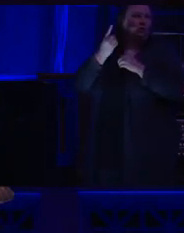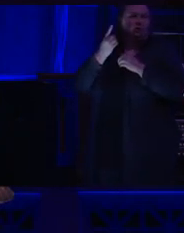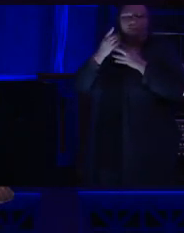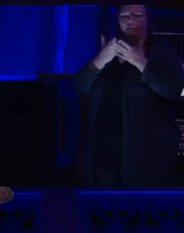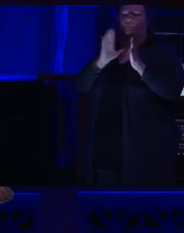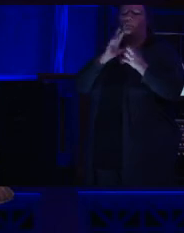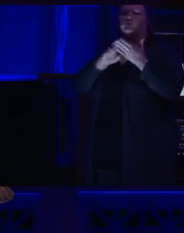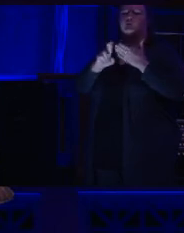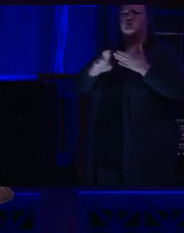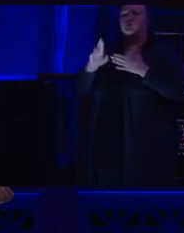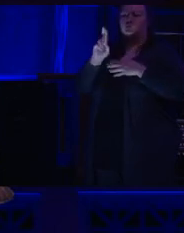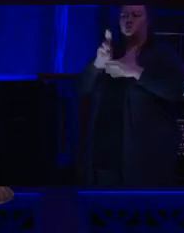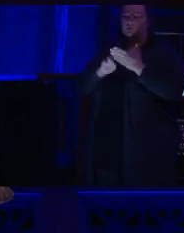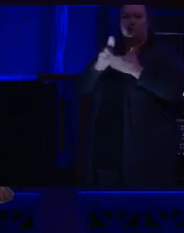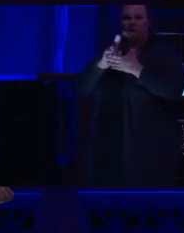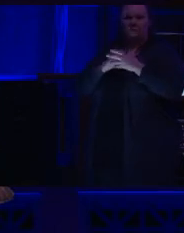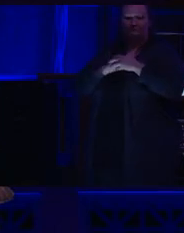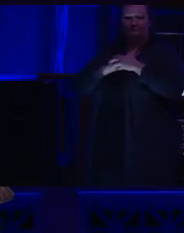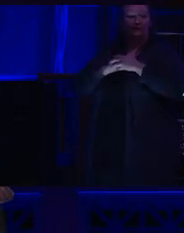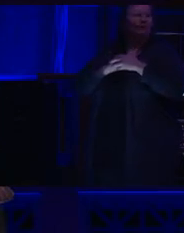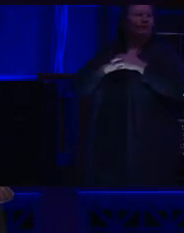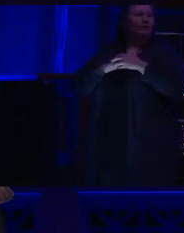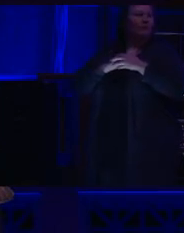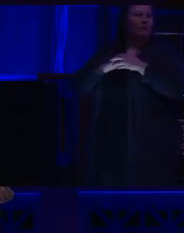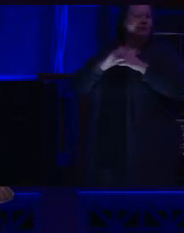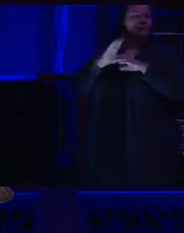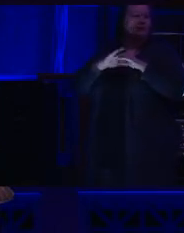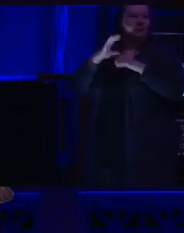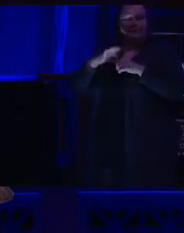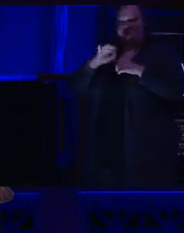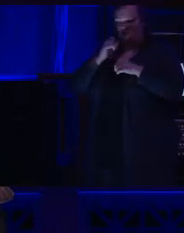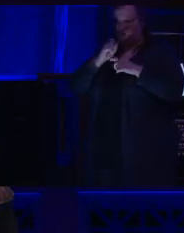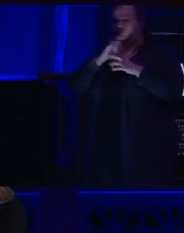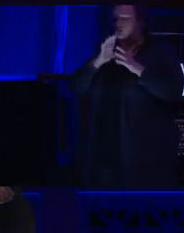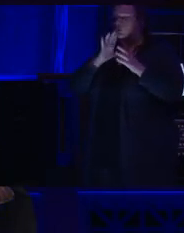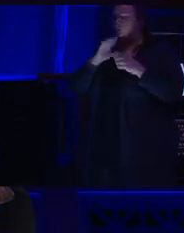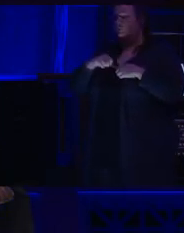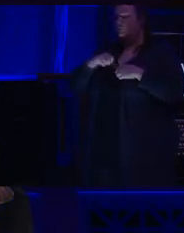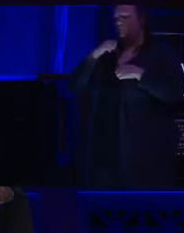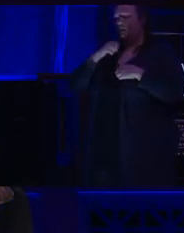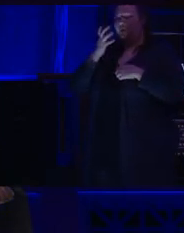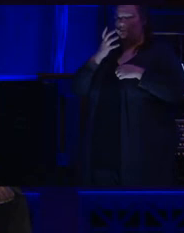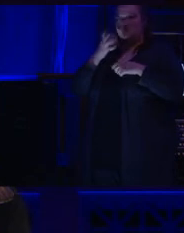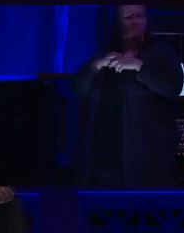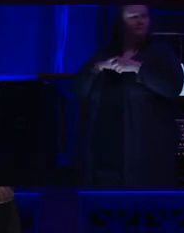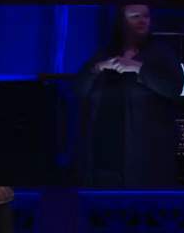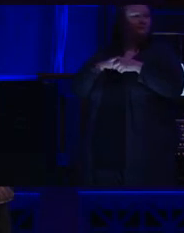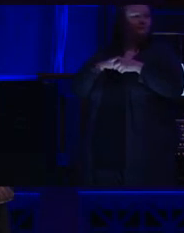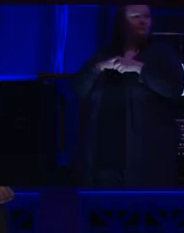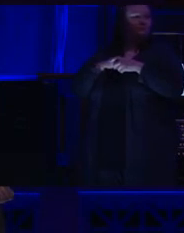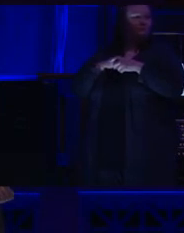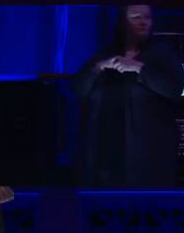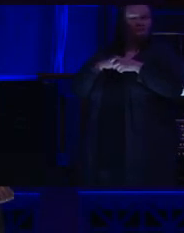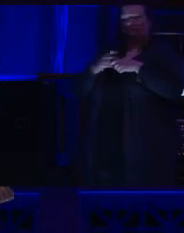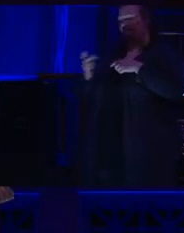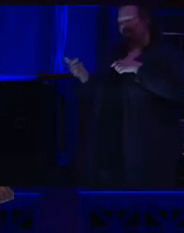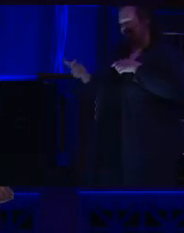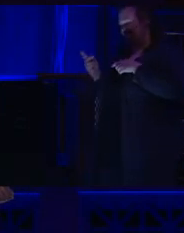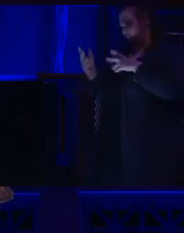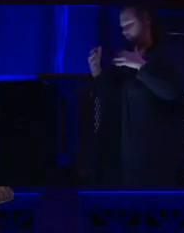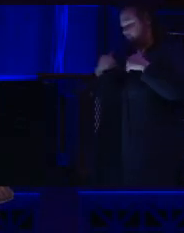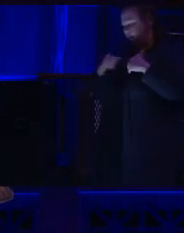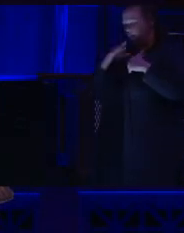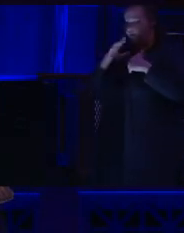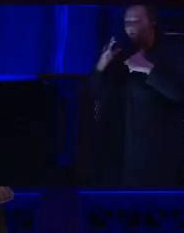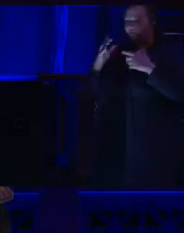university. Speaking for Asian Americans, we are so, so proud. You know, Santa and I have crossed